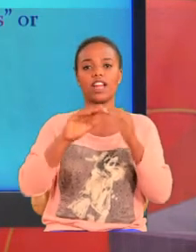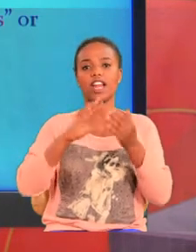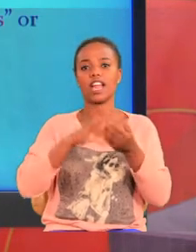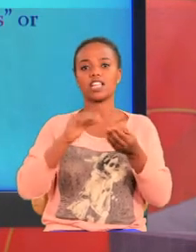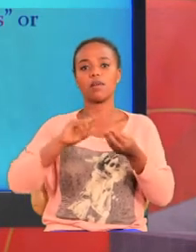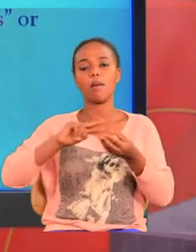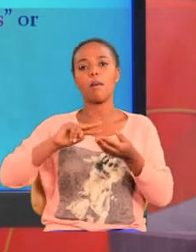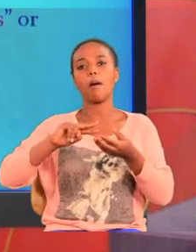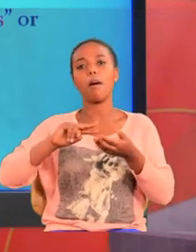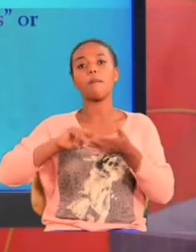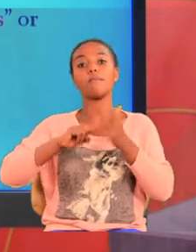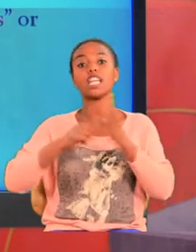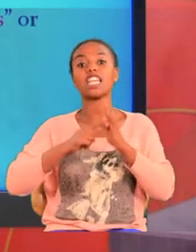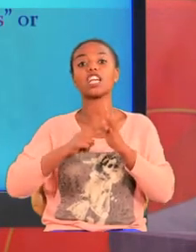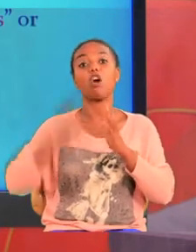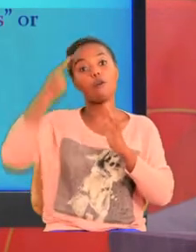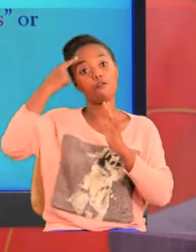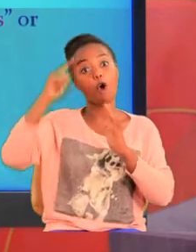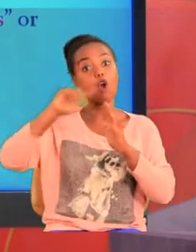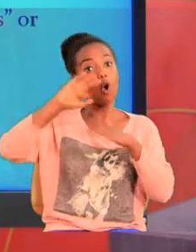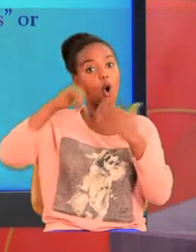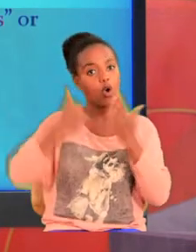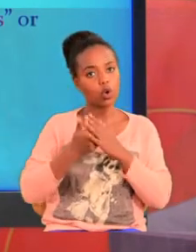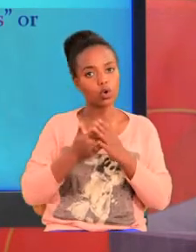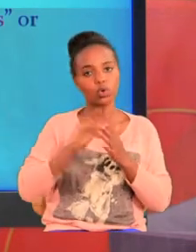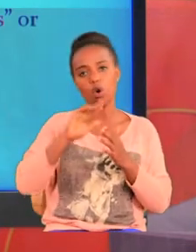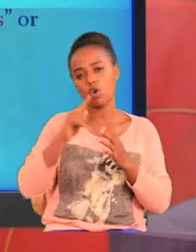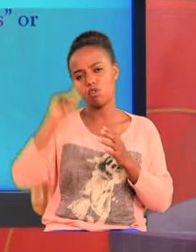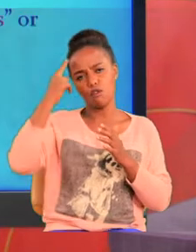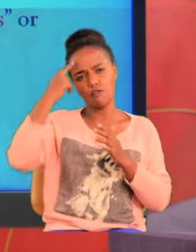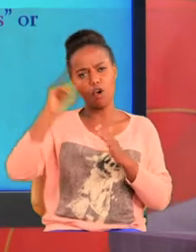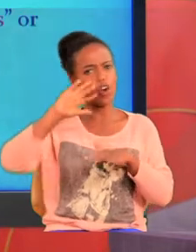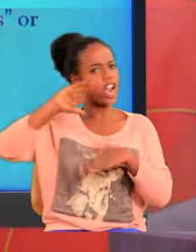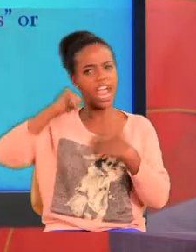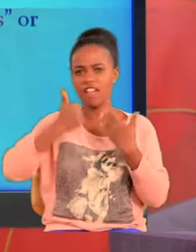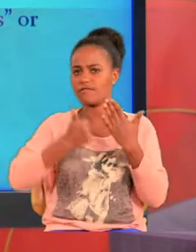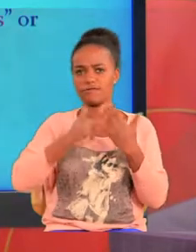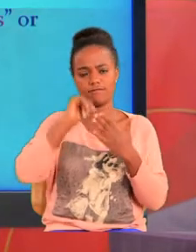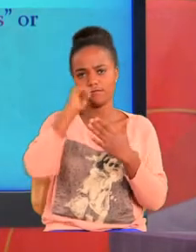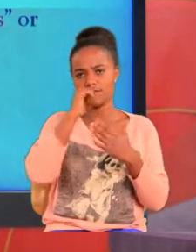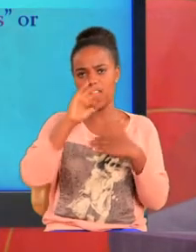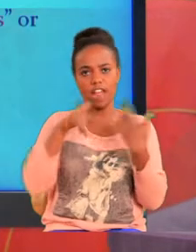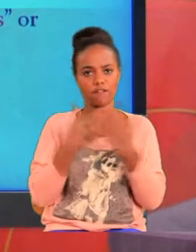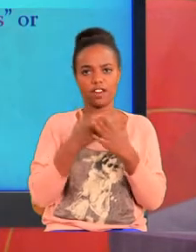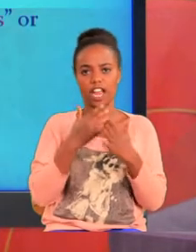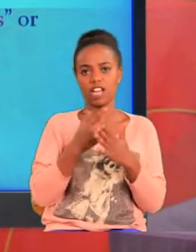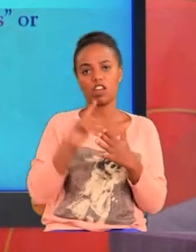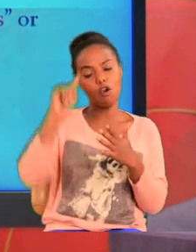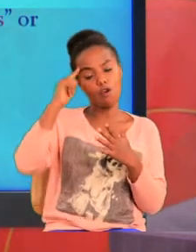is for all, or for every, or it is for each.